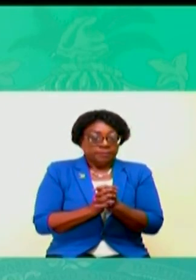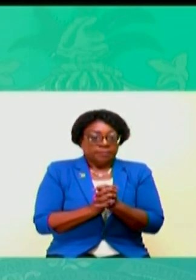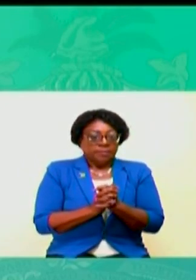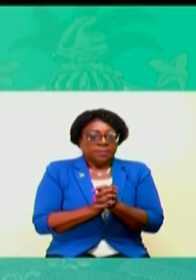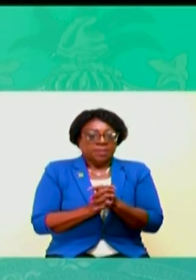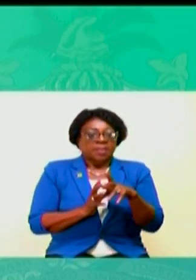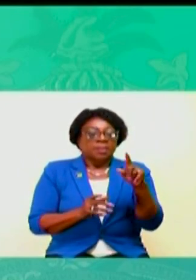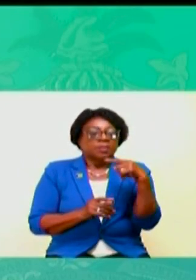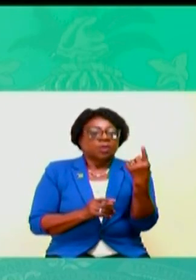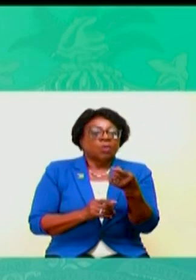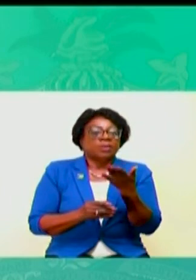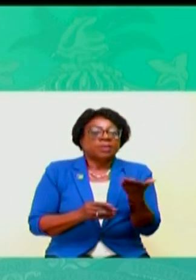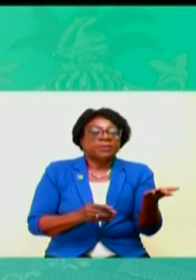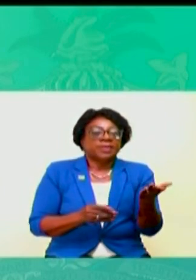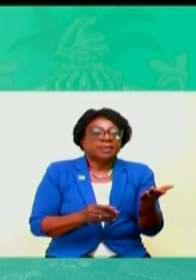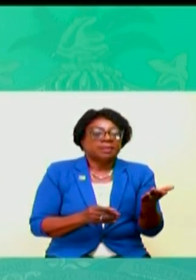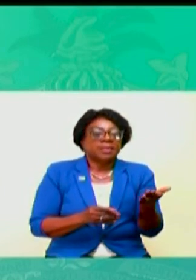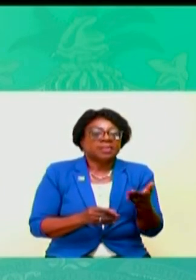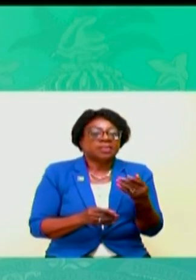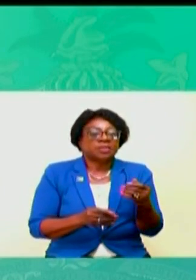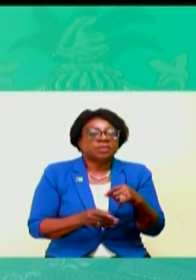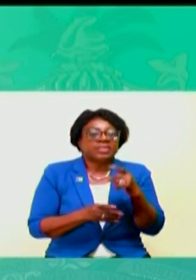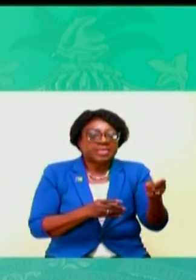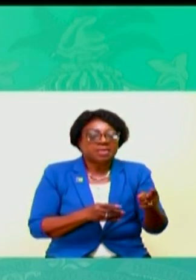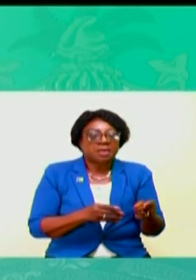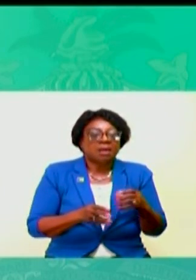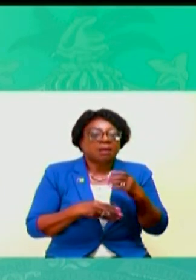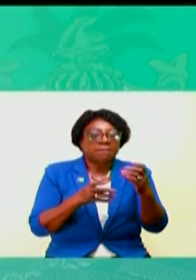The only thing left for us to do now is to decommission this boat.